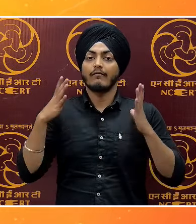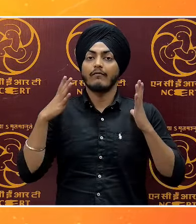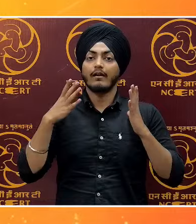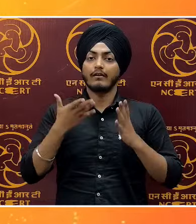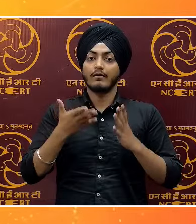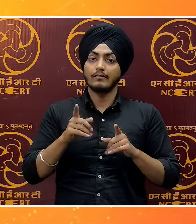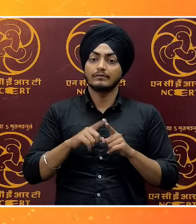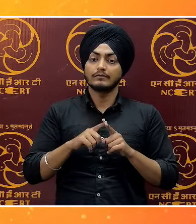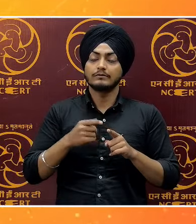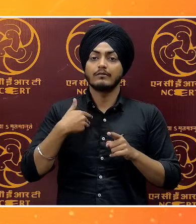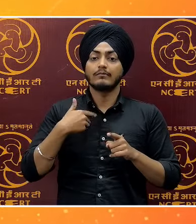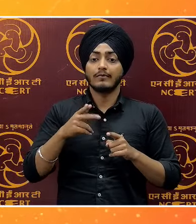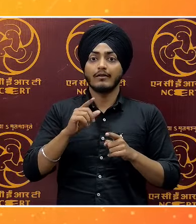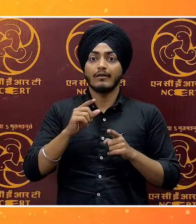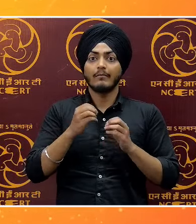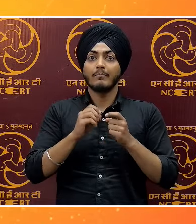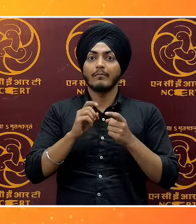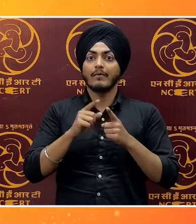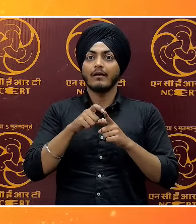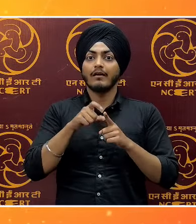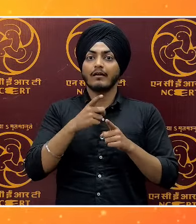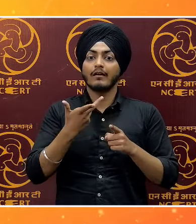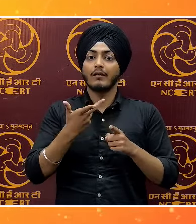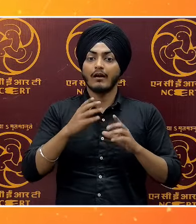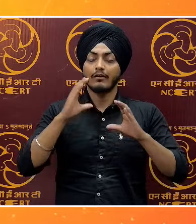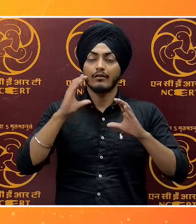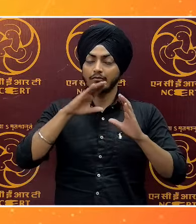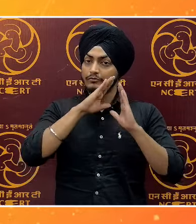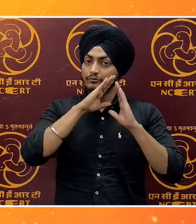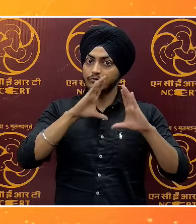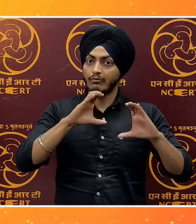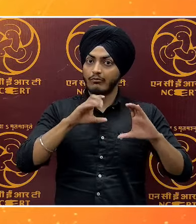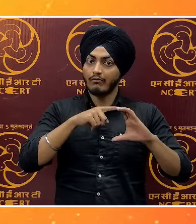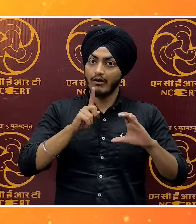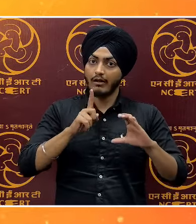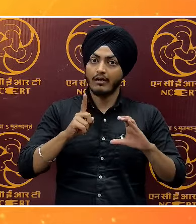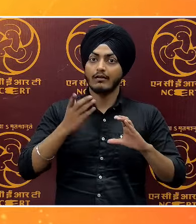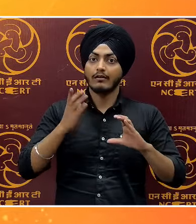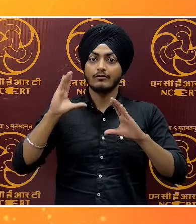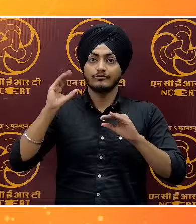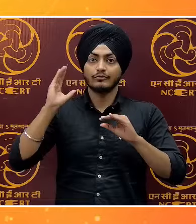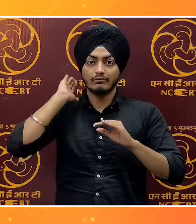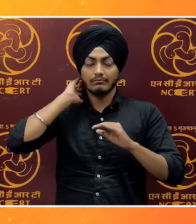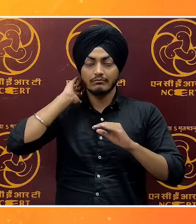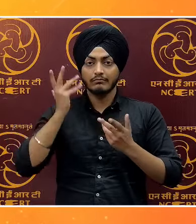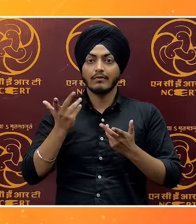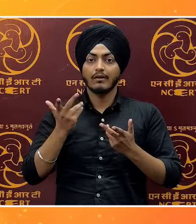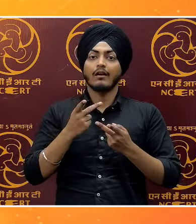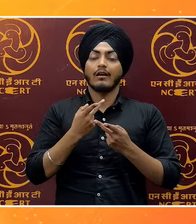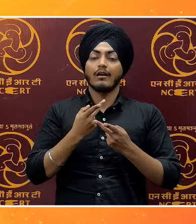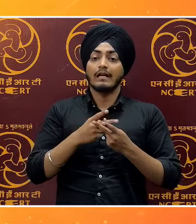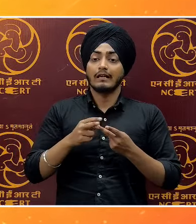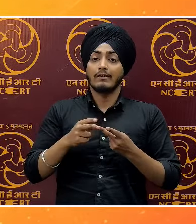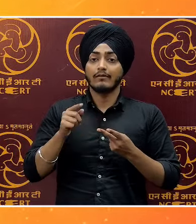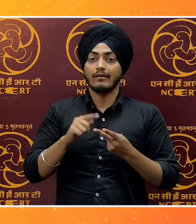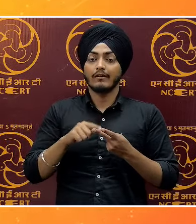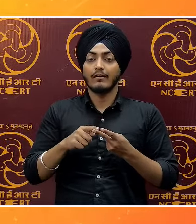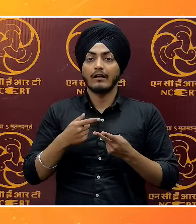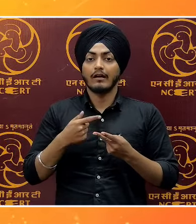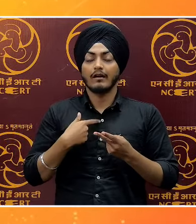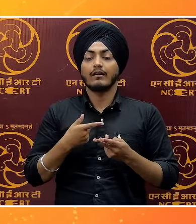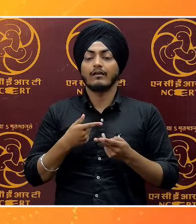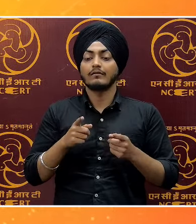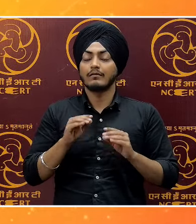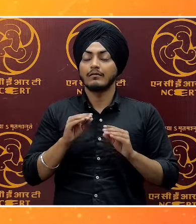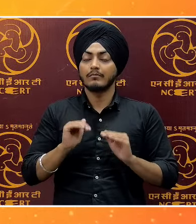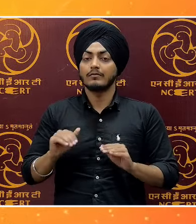things like mattresses, bed sheet, Pillows. So there are many theme related vocabulary which the students will get